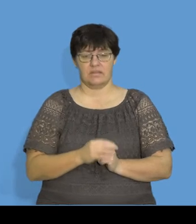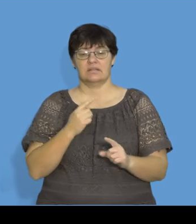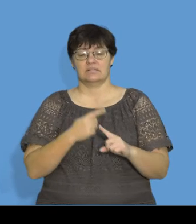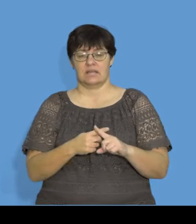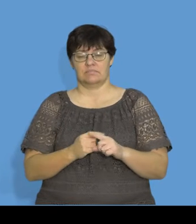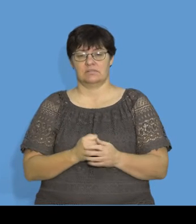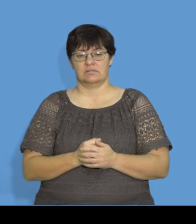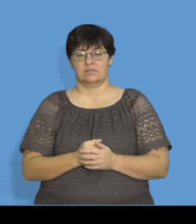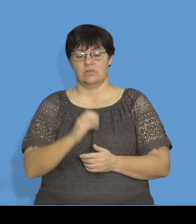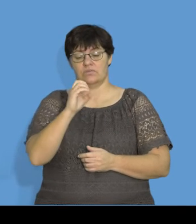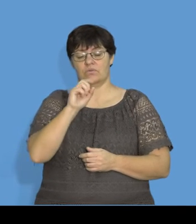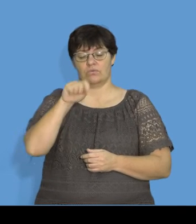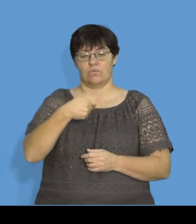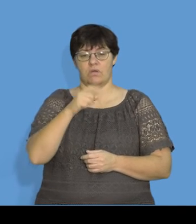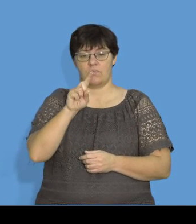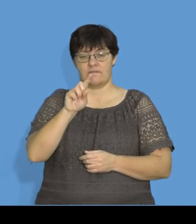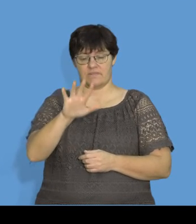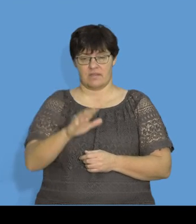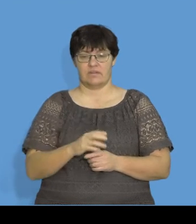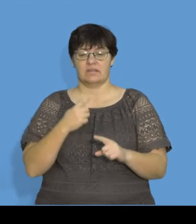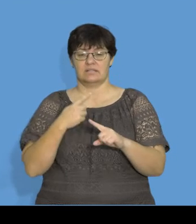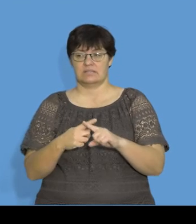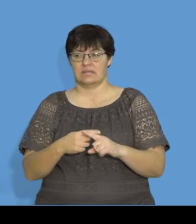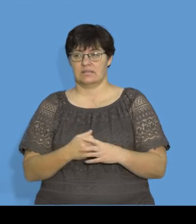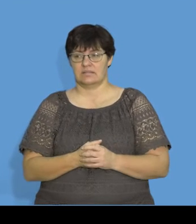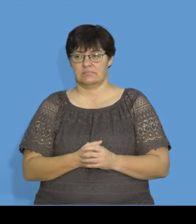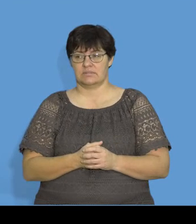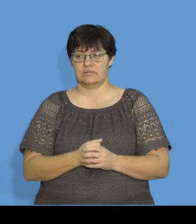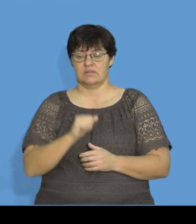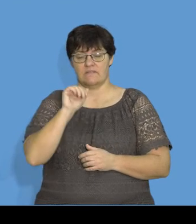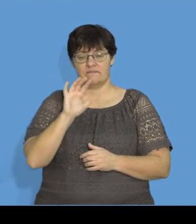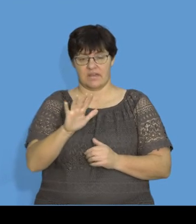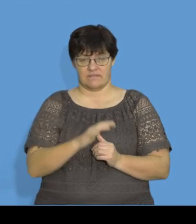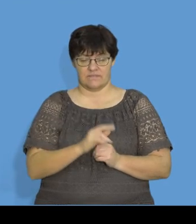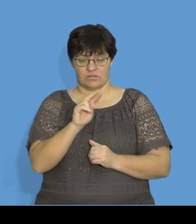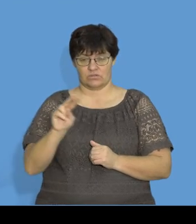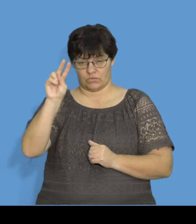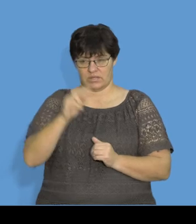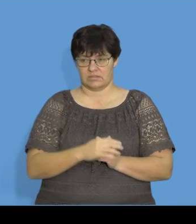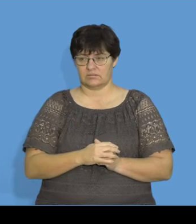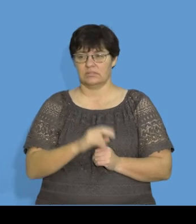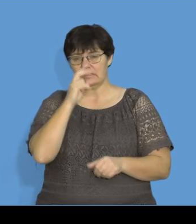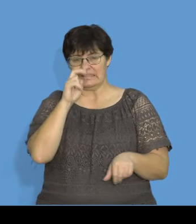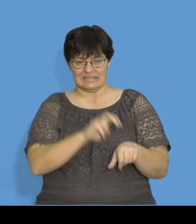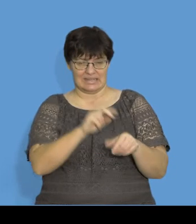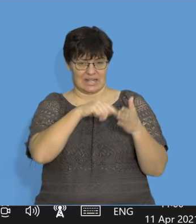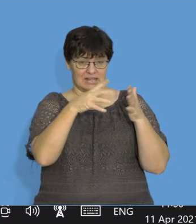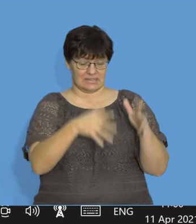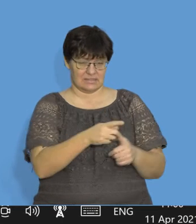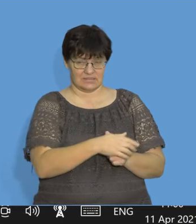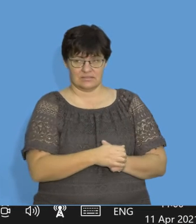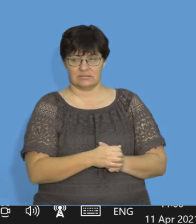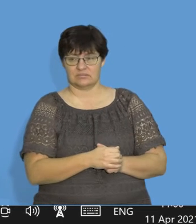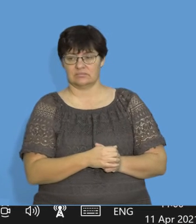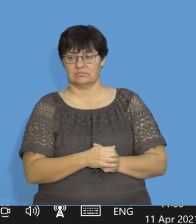a half times 0.15 times 5 squared. I absolutely need